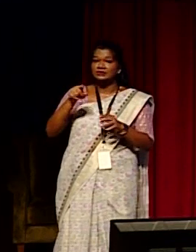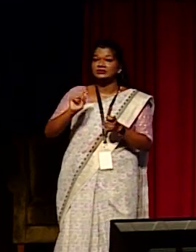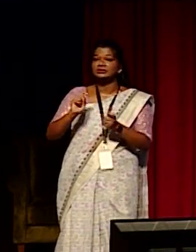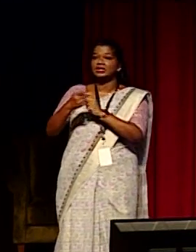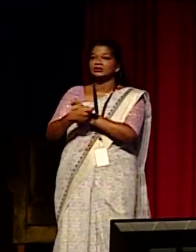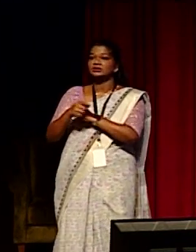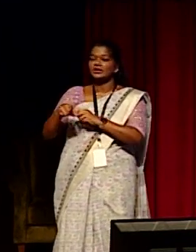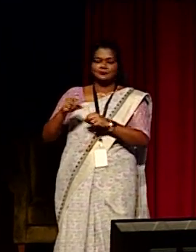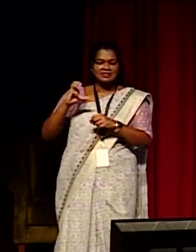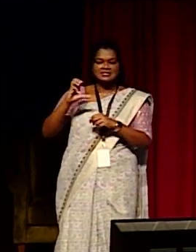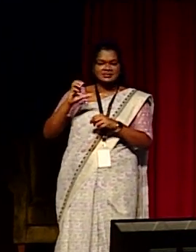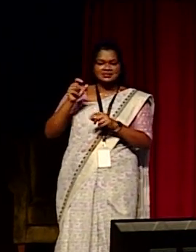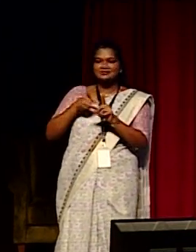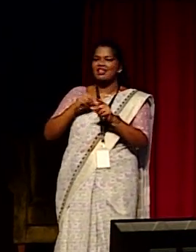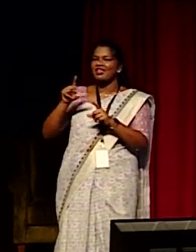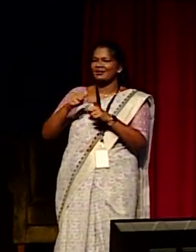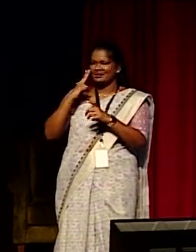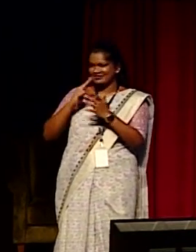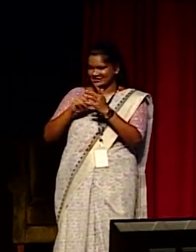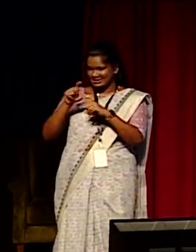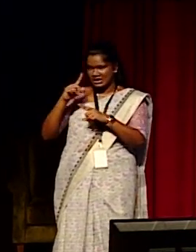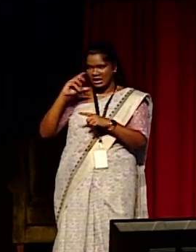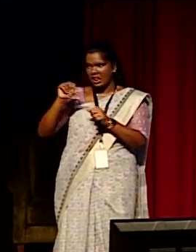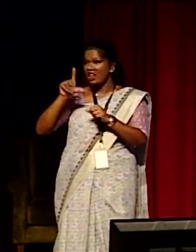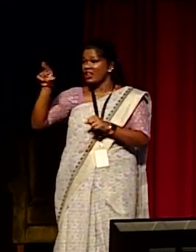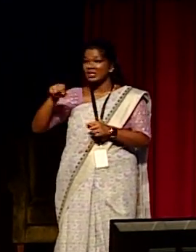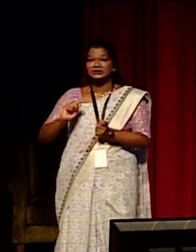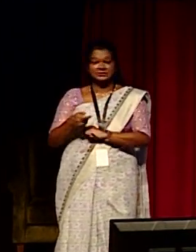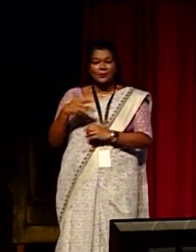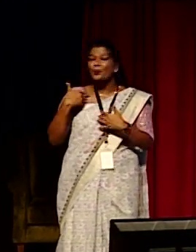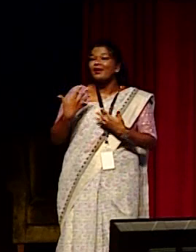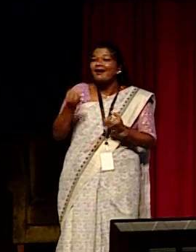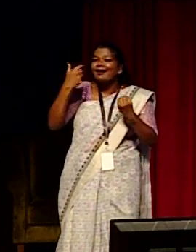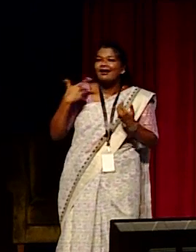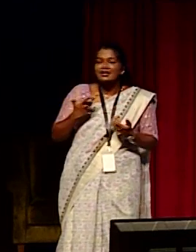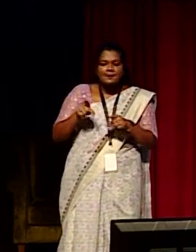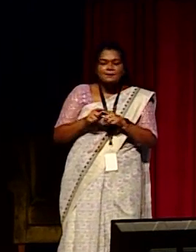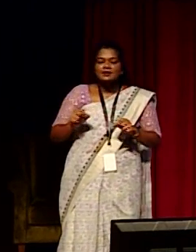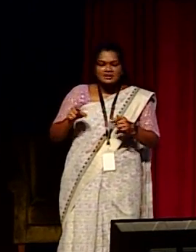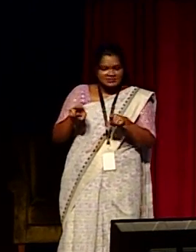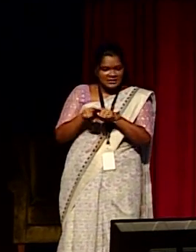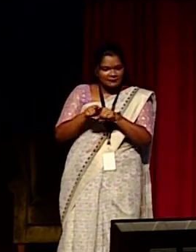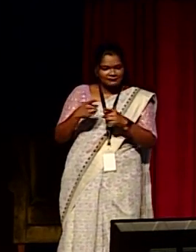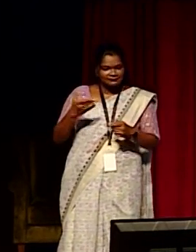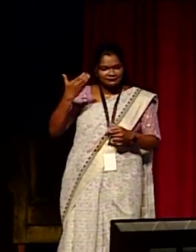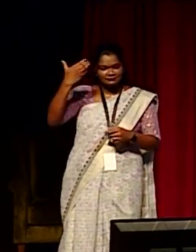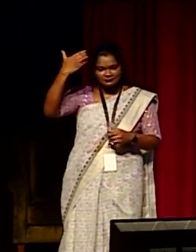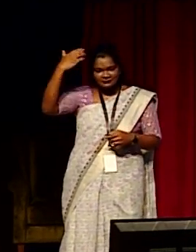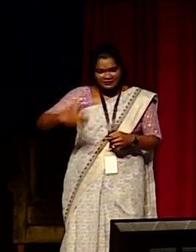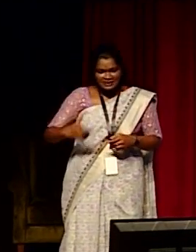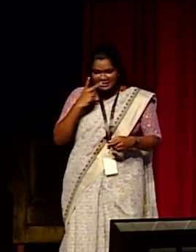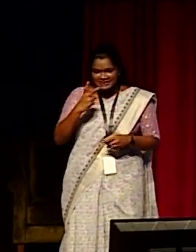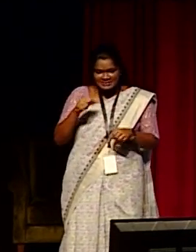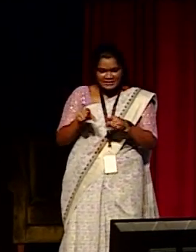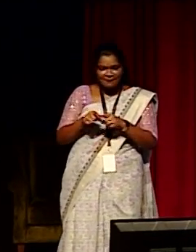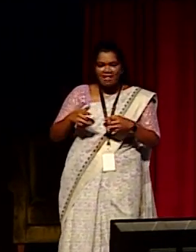convert it into a cylindrical limb. What we get is a seamless socket, and you can see that